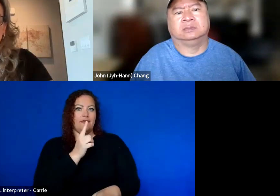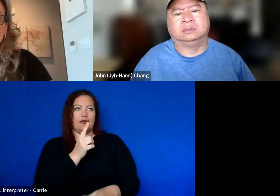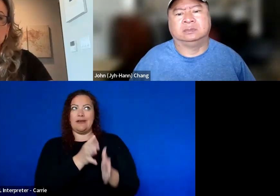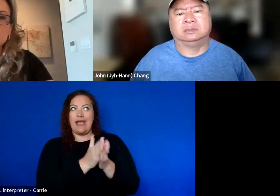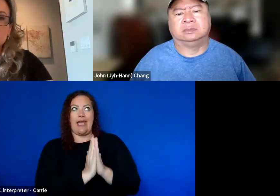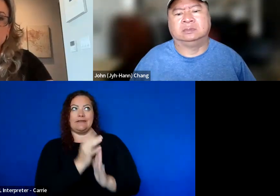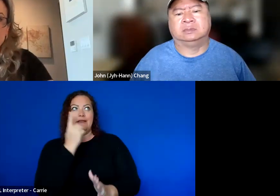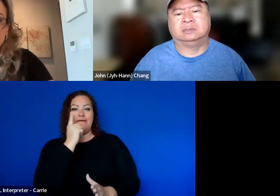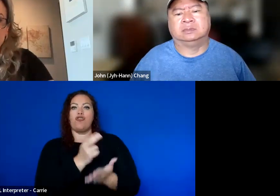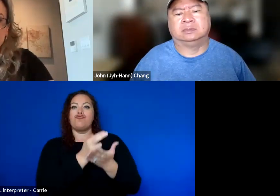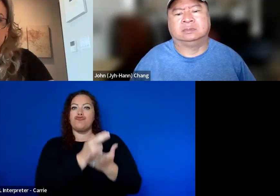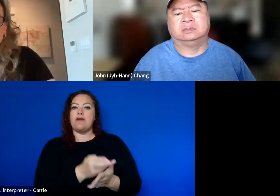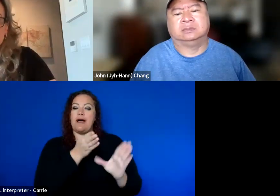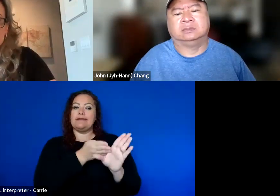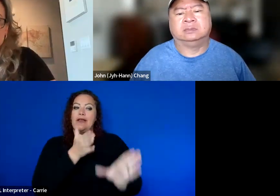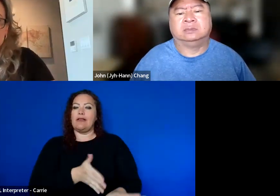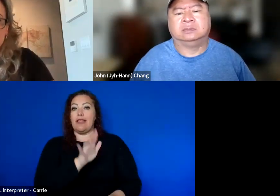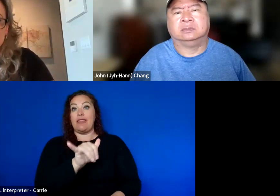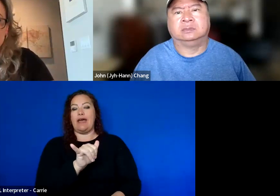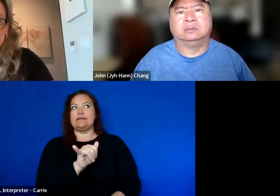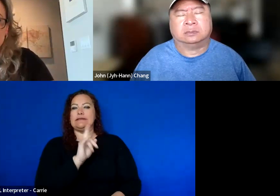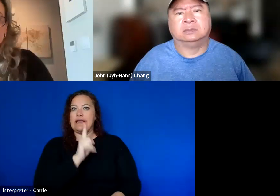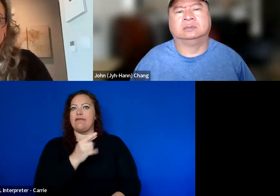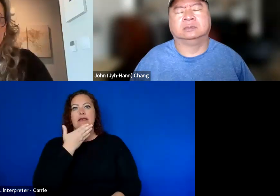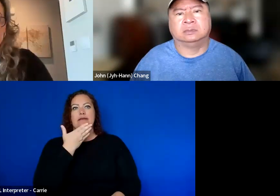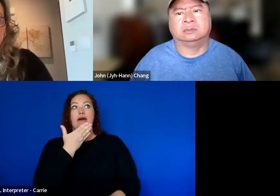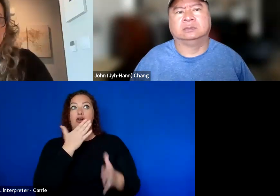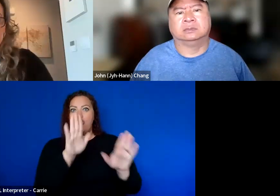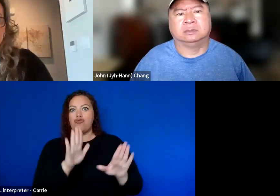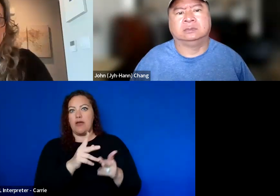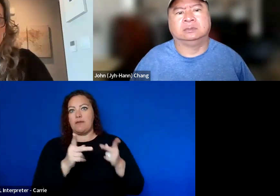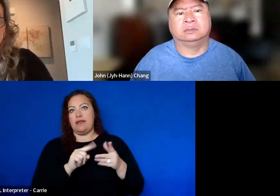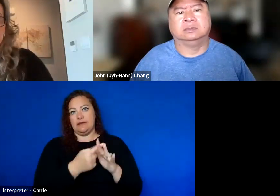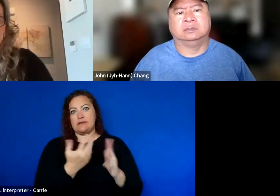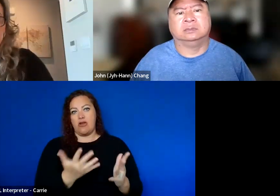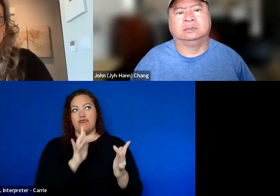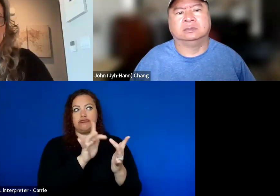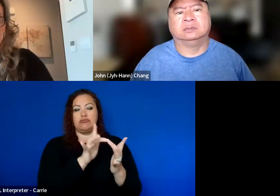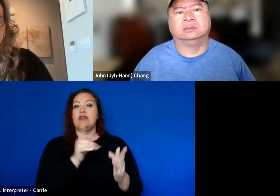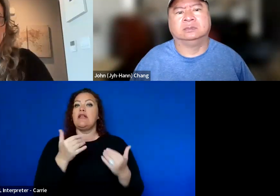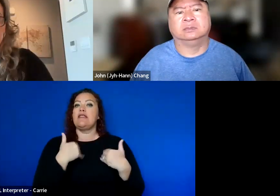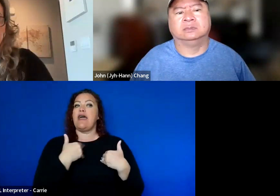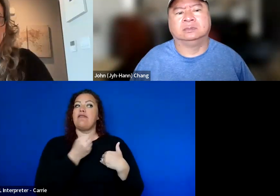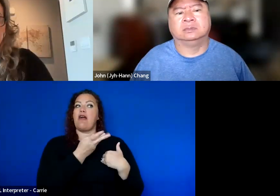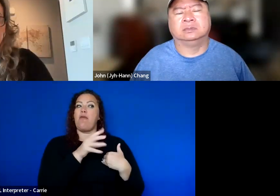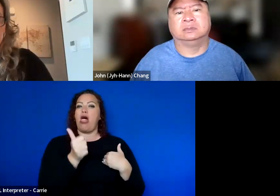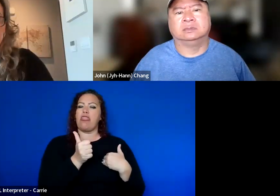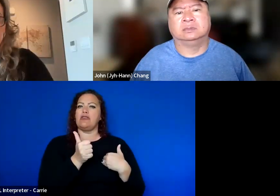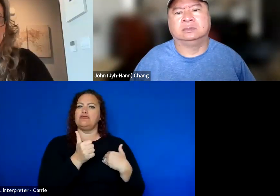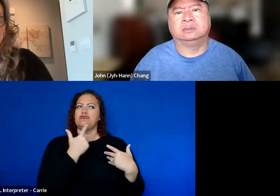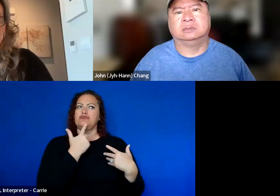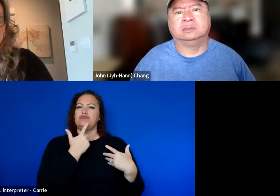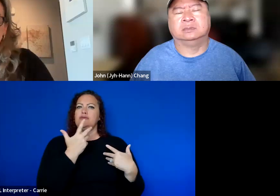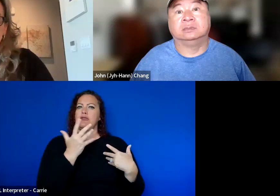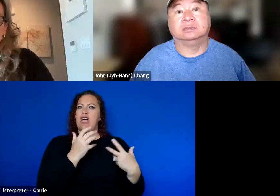rehabilitation psychologist is definitely a great place to start. There's a couple of other robust therapist